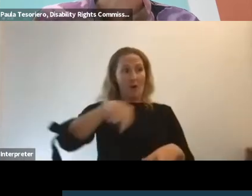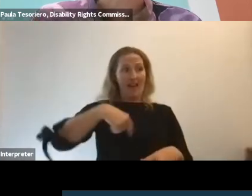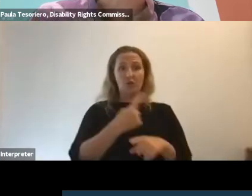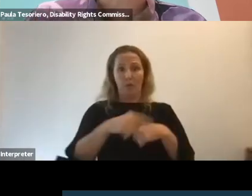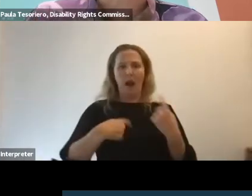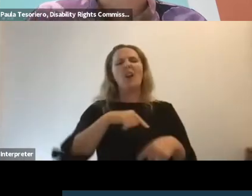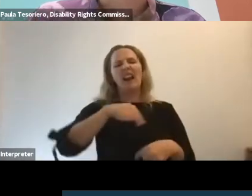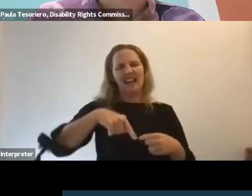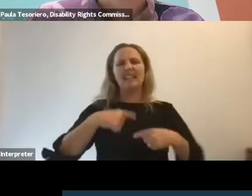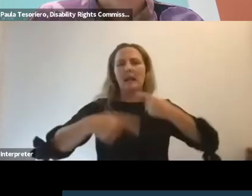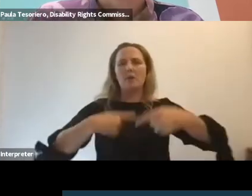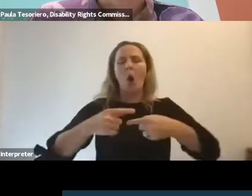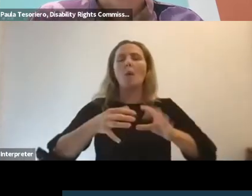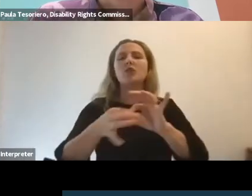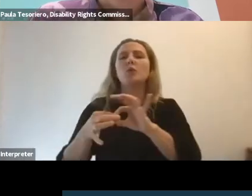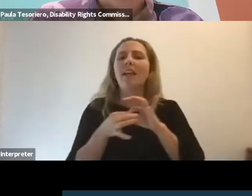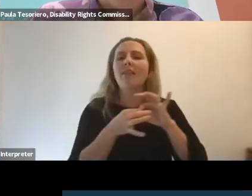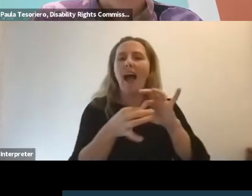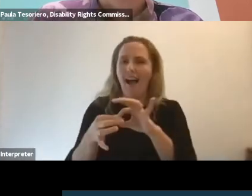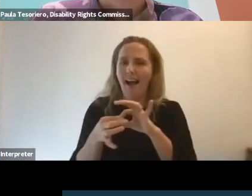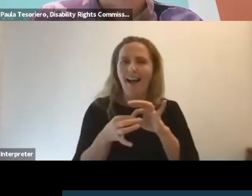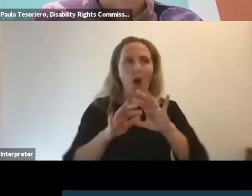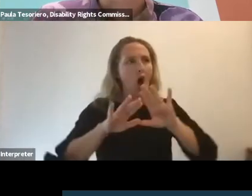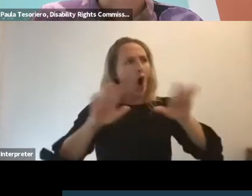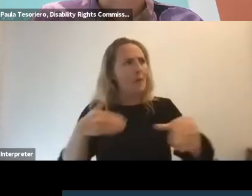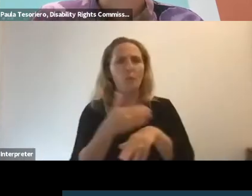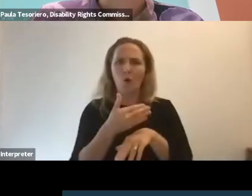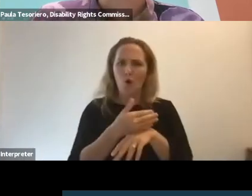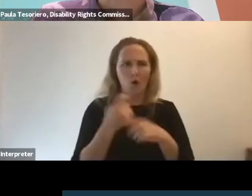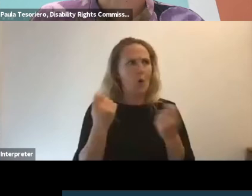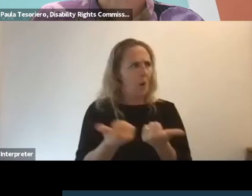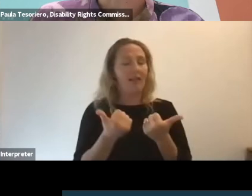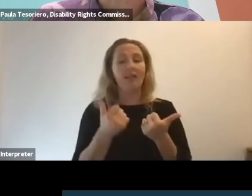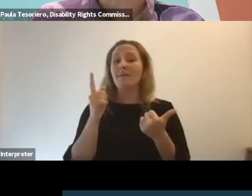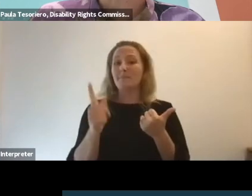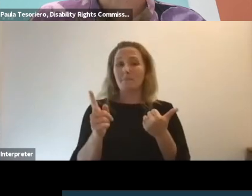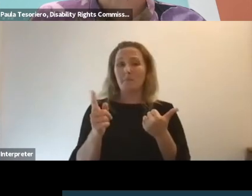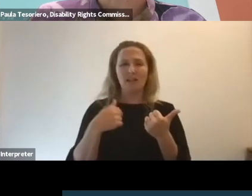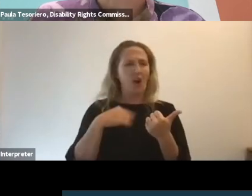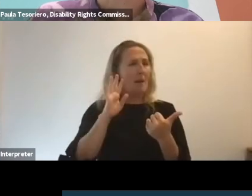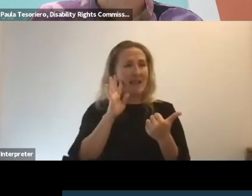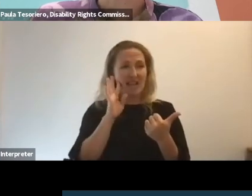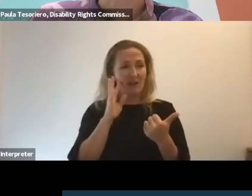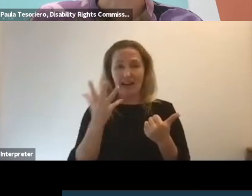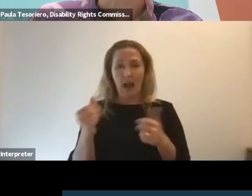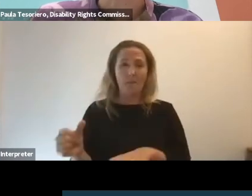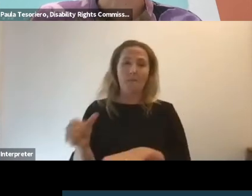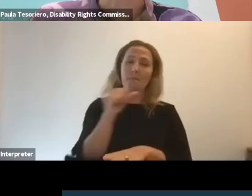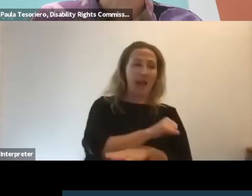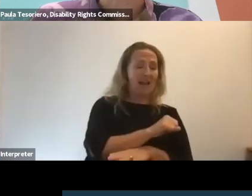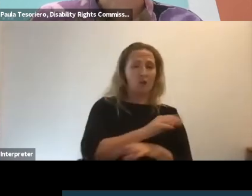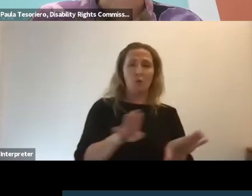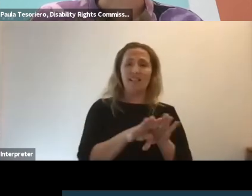And yet often I, you know, am hearing that actually people sort of want to return